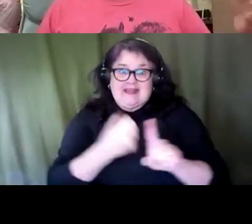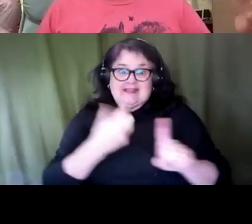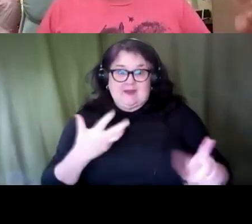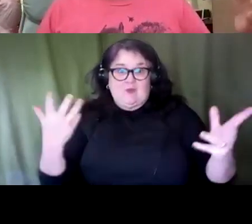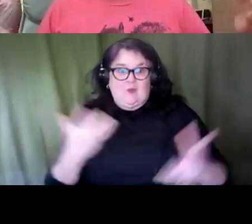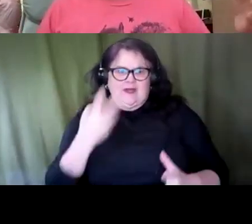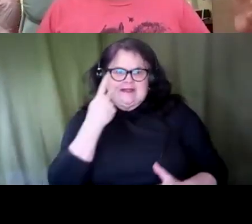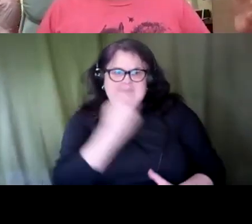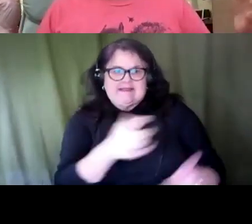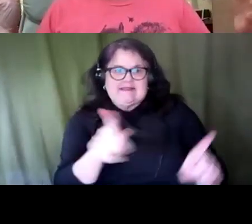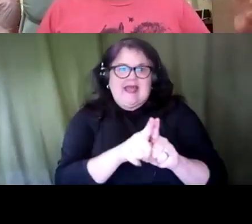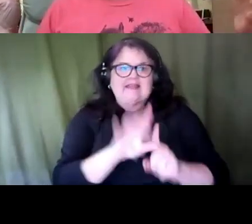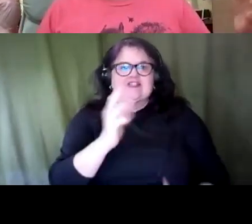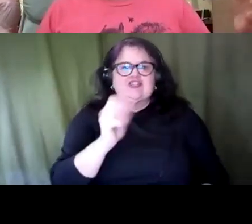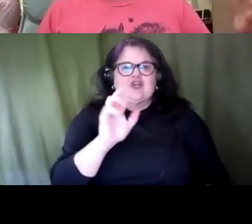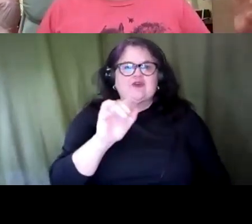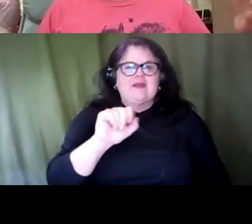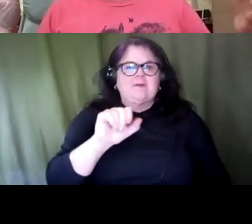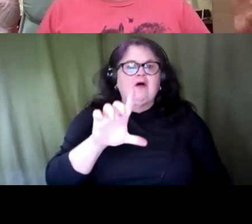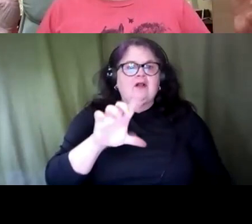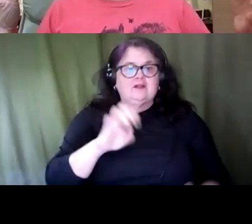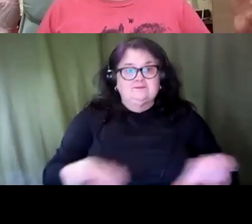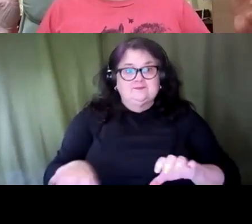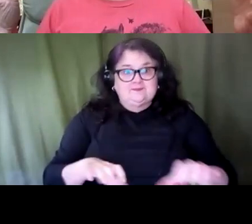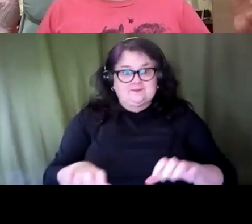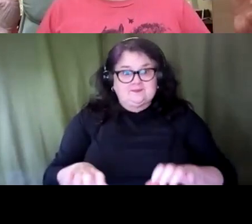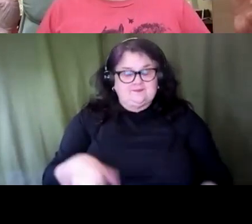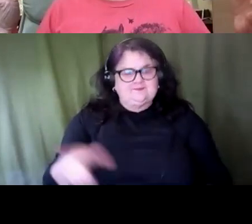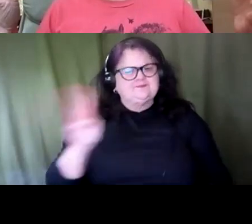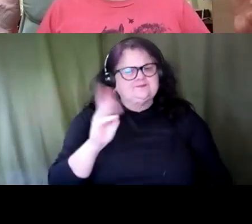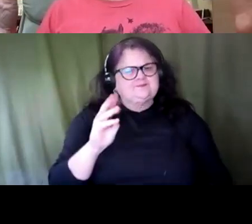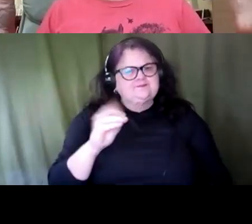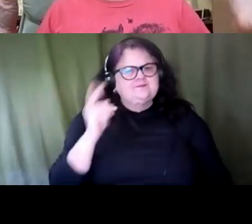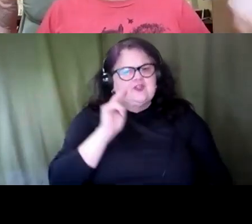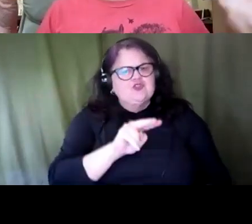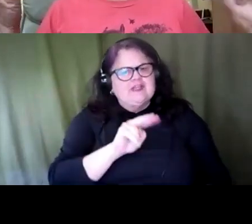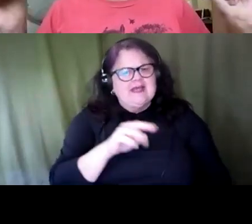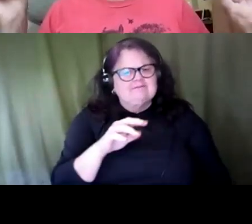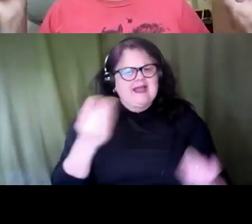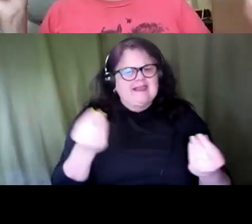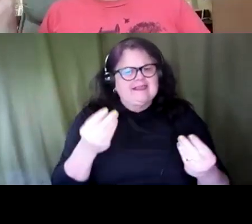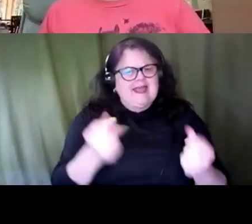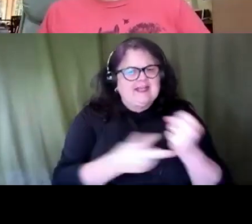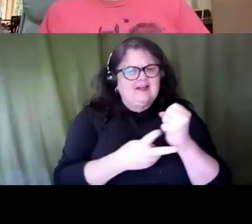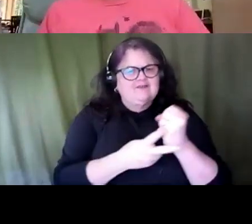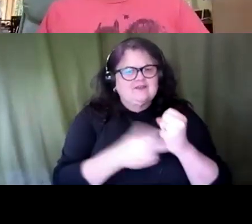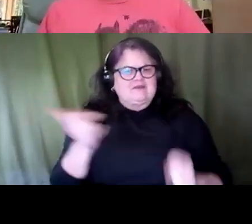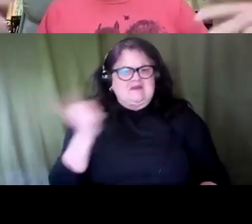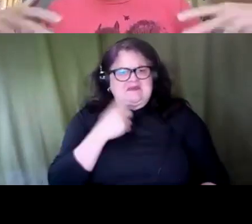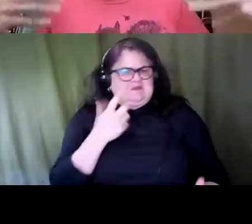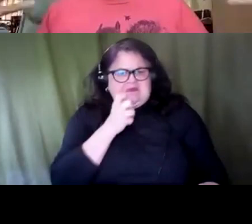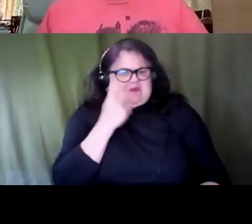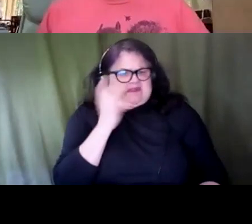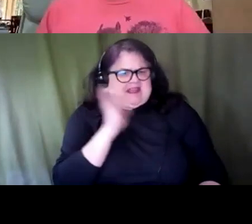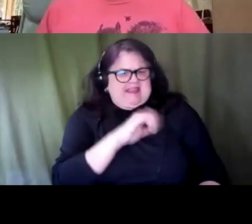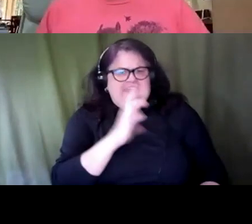activity. In the 60s, the IRS was looking at land conservation efforts and being like, well, we don't see what's charitable about that. And then